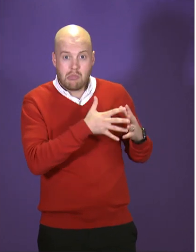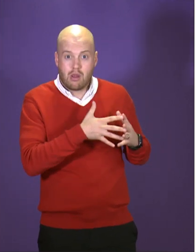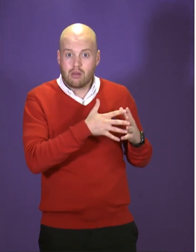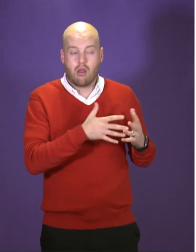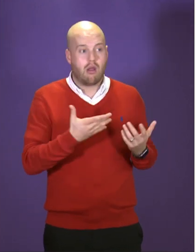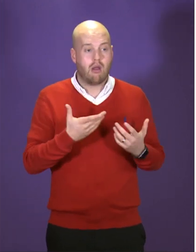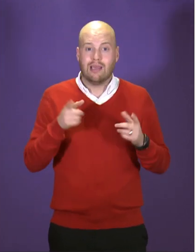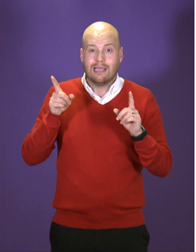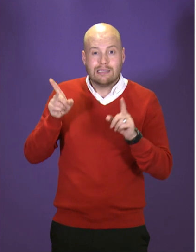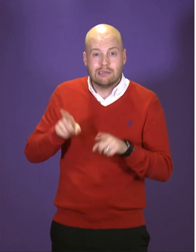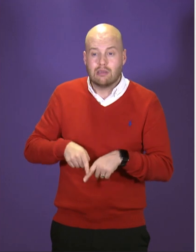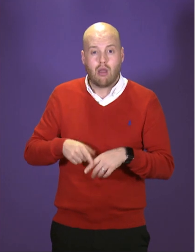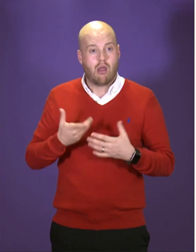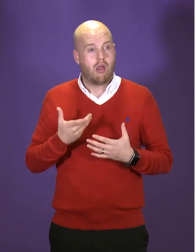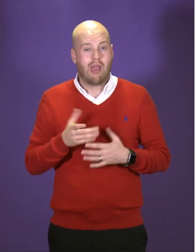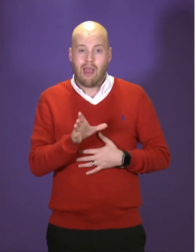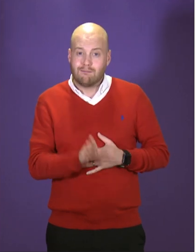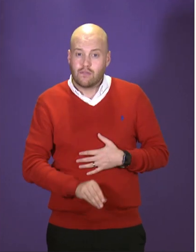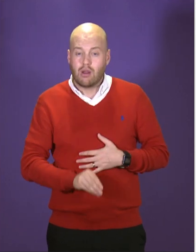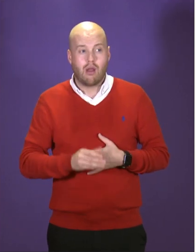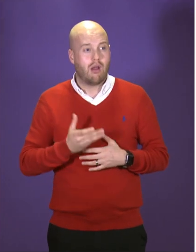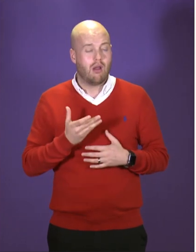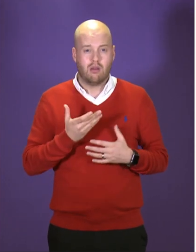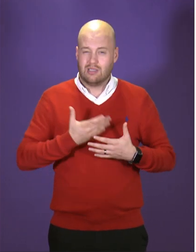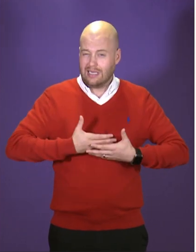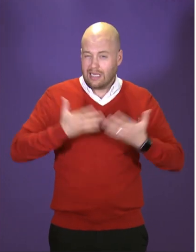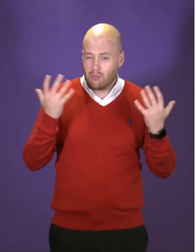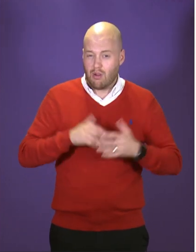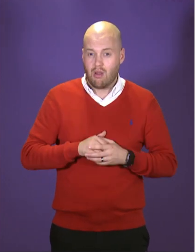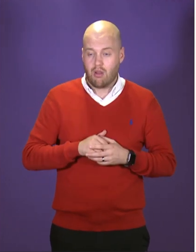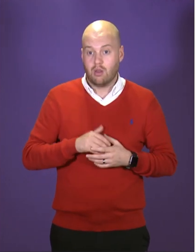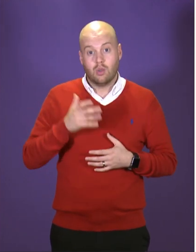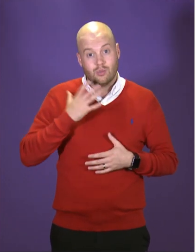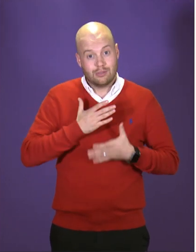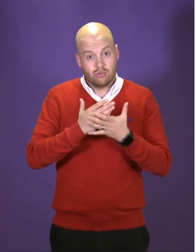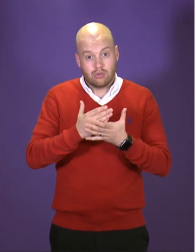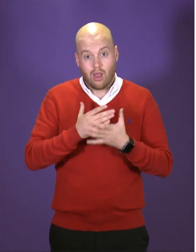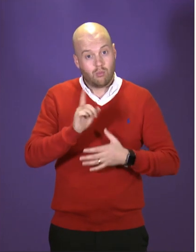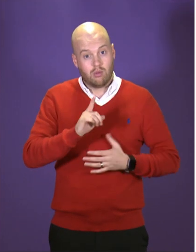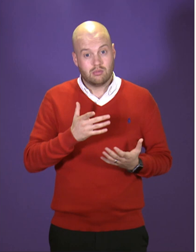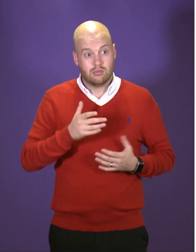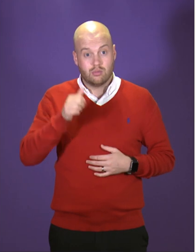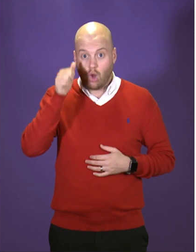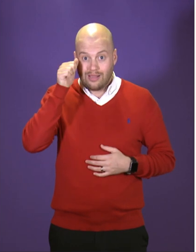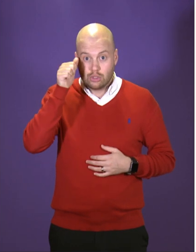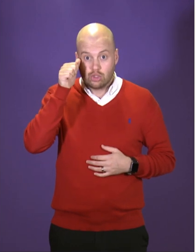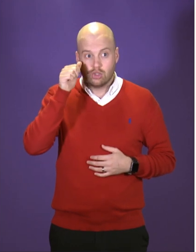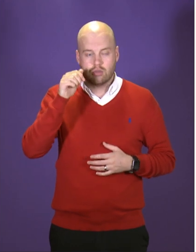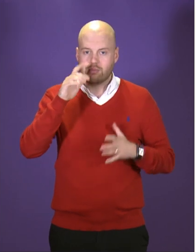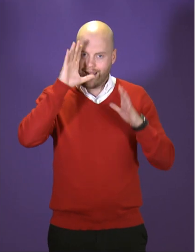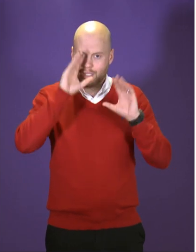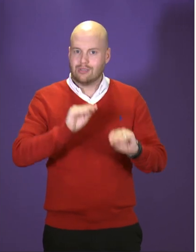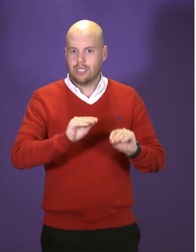India and Indonesia and Africa and everywhere else, is knowledge and education. And the